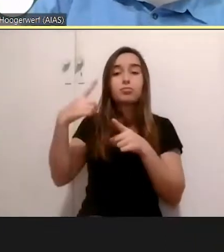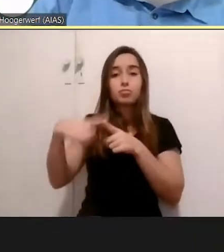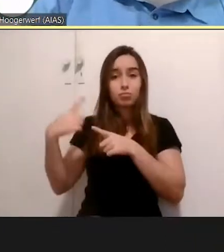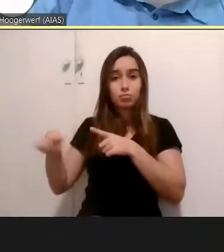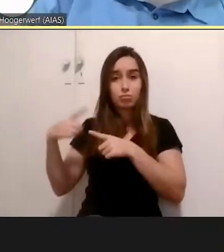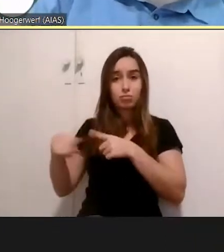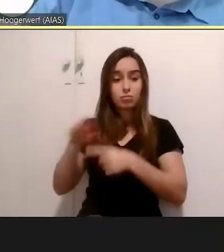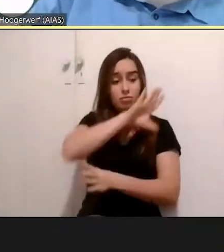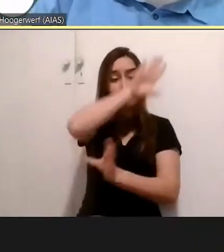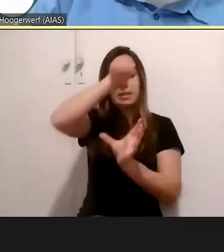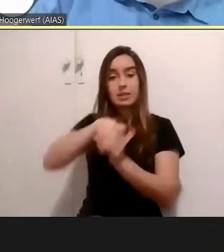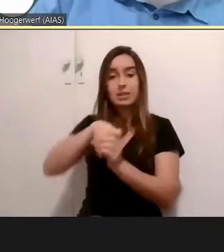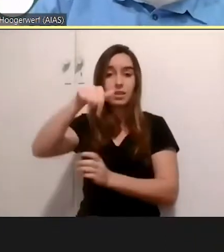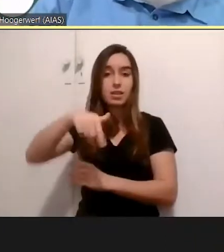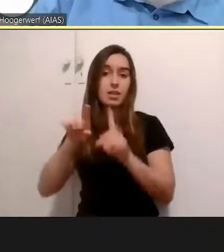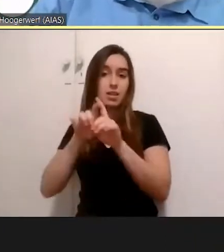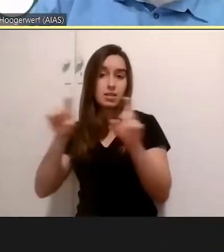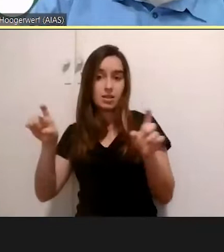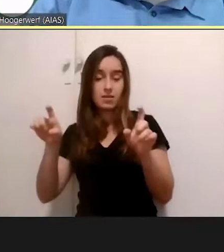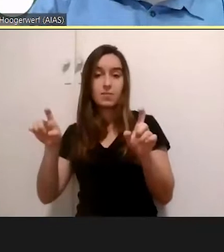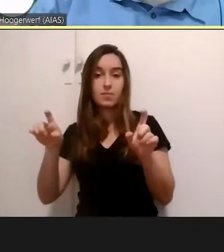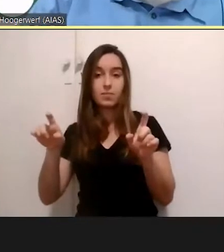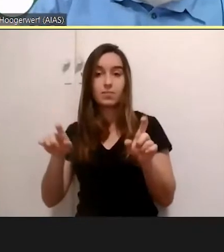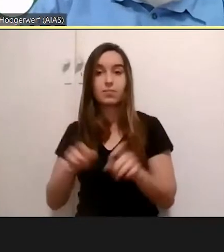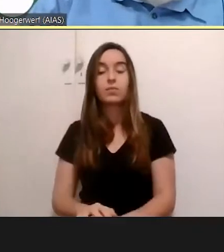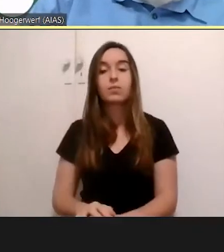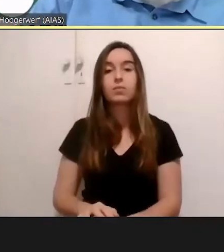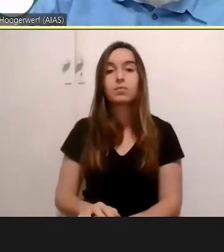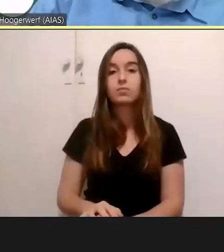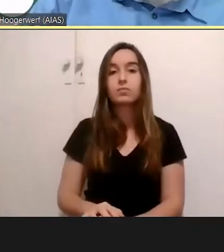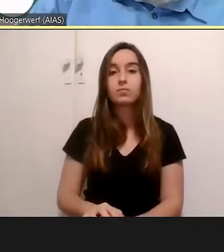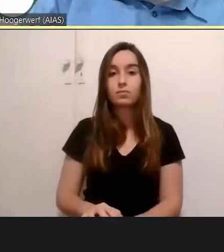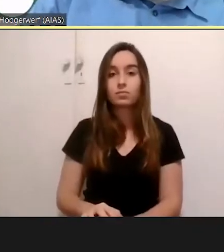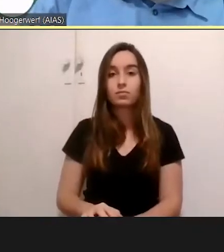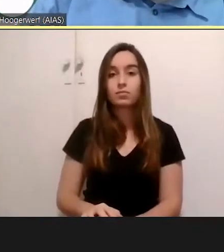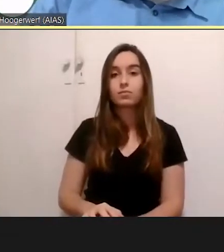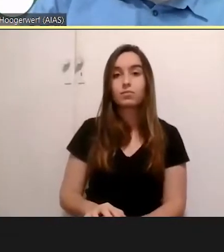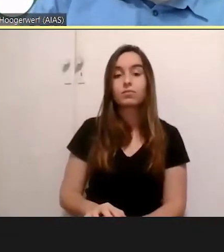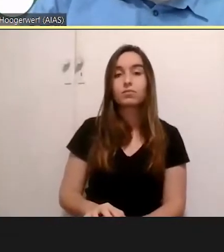our work. We believe in this multidisciplinary approach.